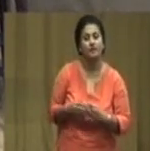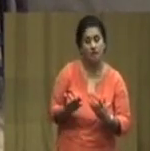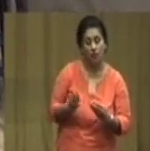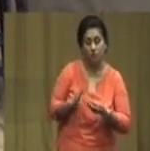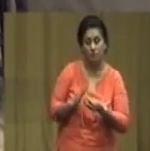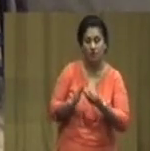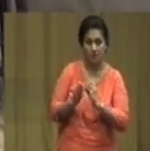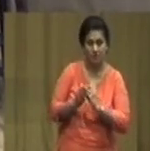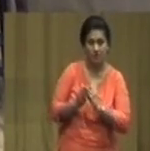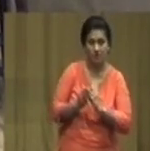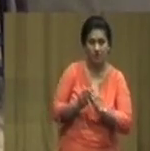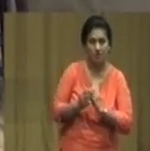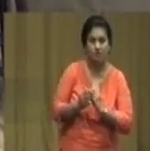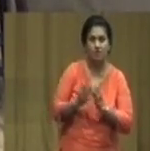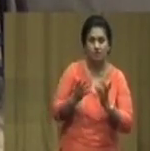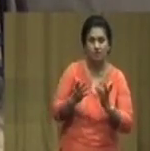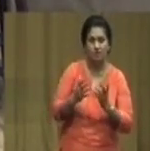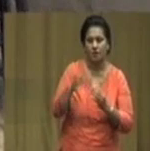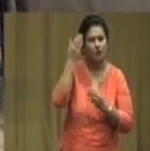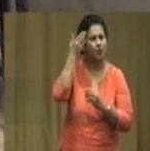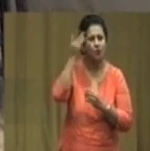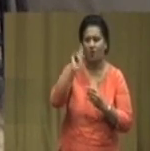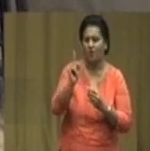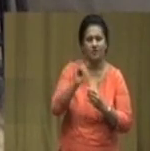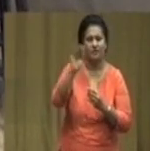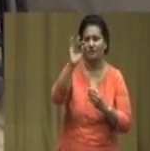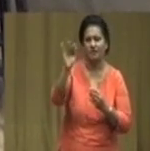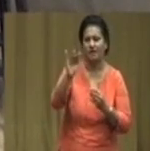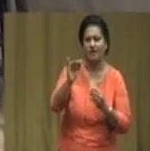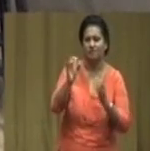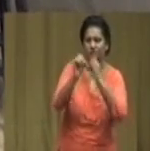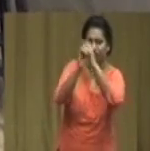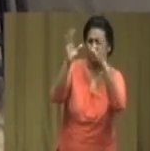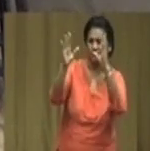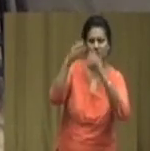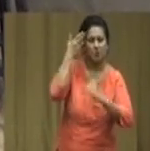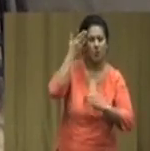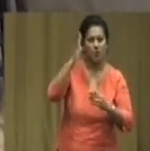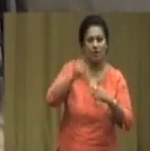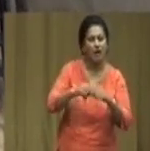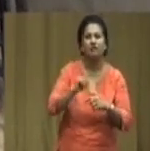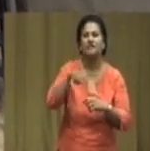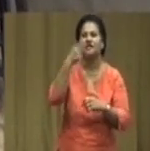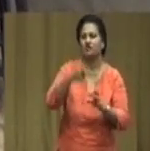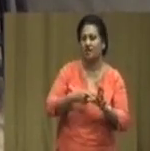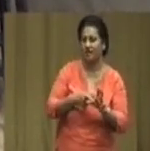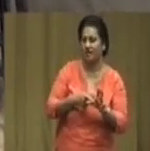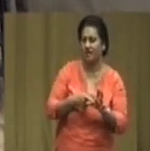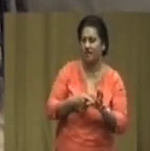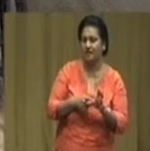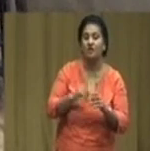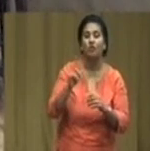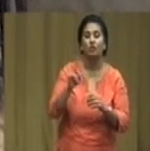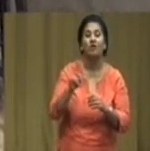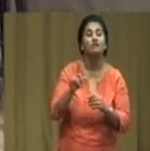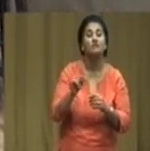OER, we can't realistically know what that future is going to be even next year. And I think what we need to do is just